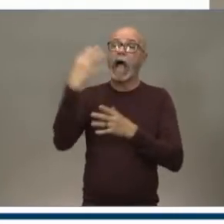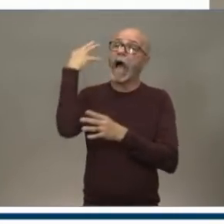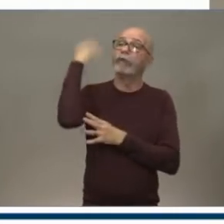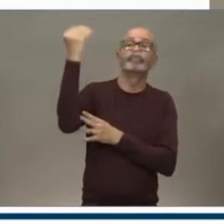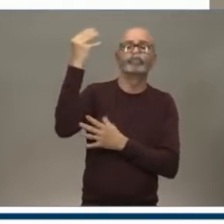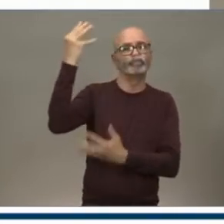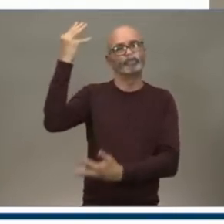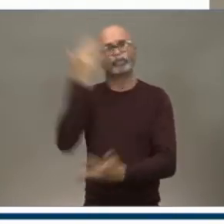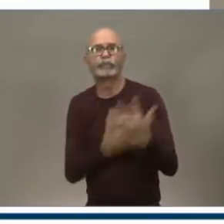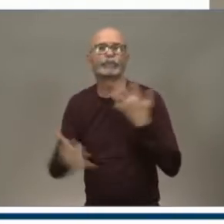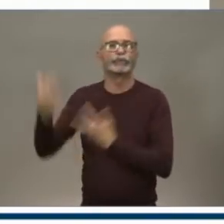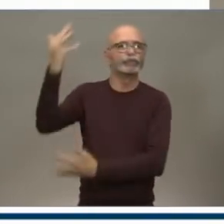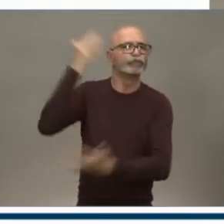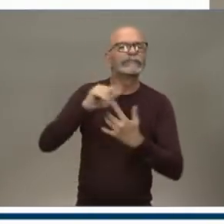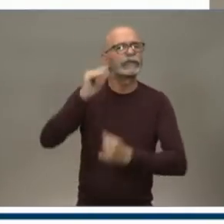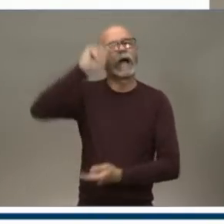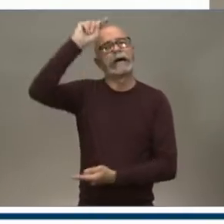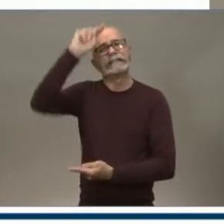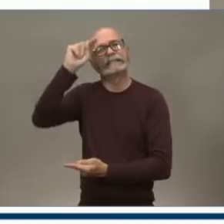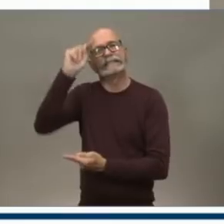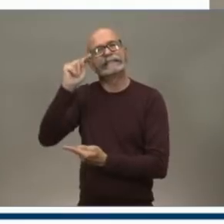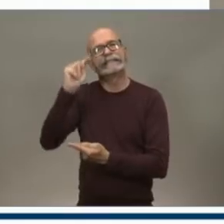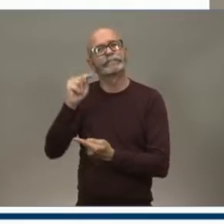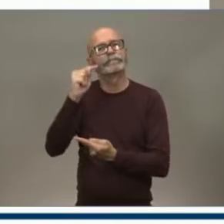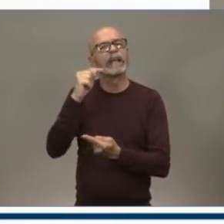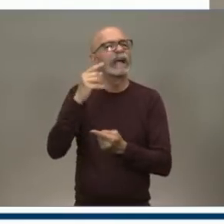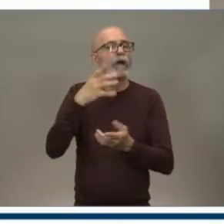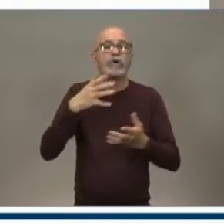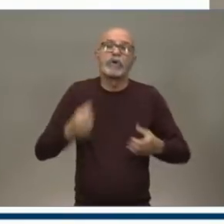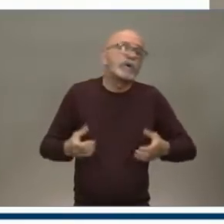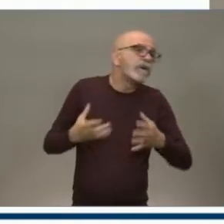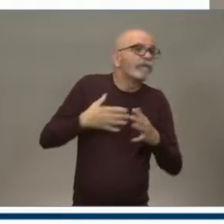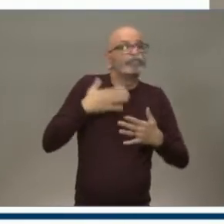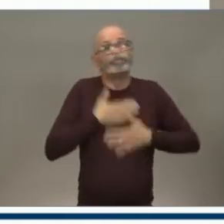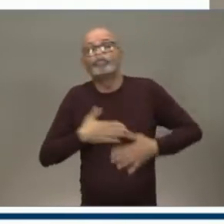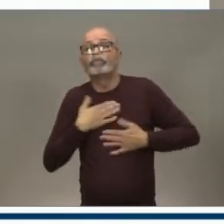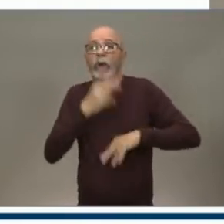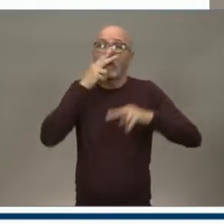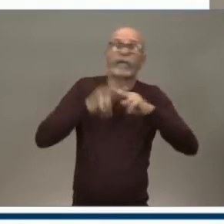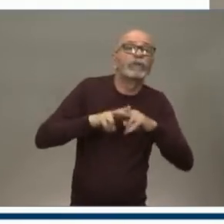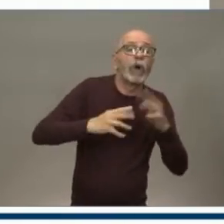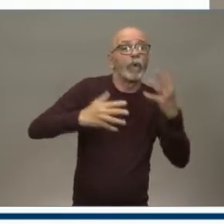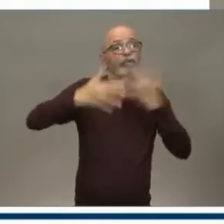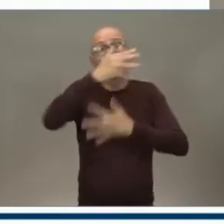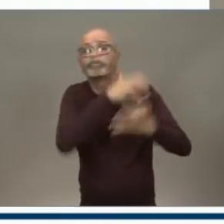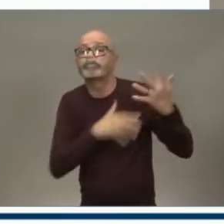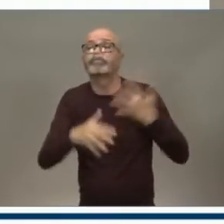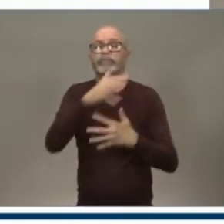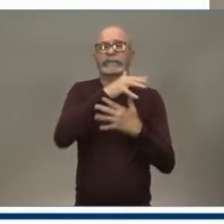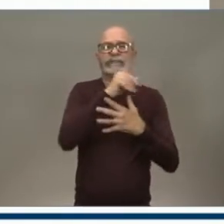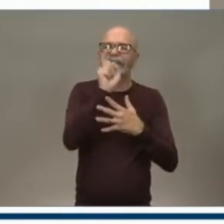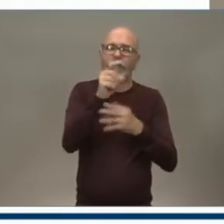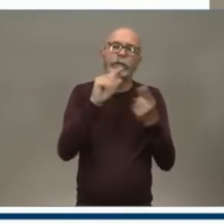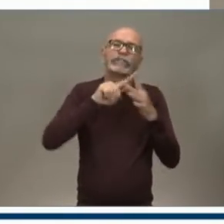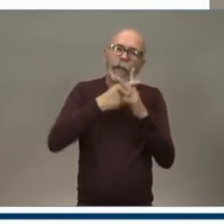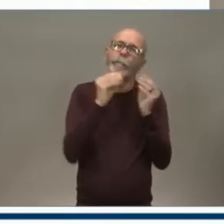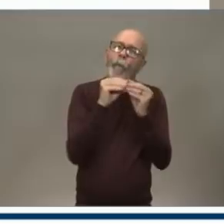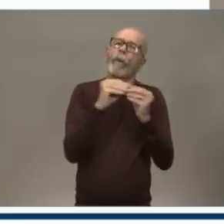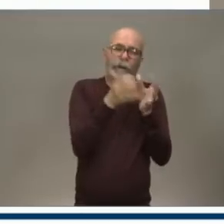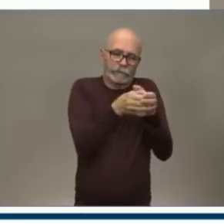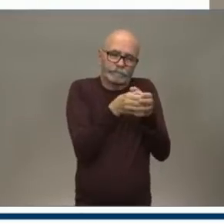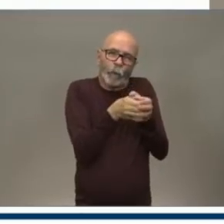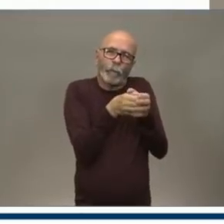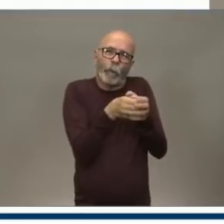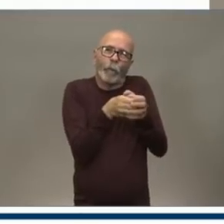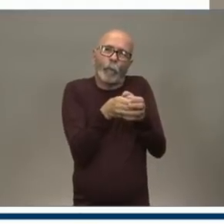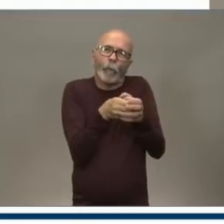you to keep your social circle small. It's especially important as you're getting together that you do it in small numbers,